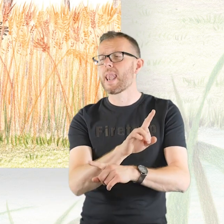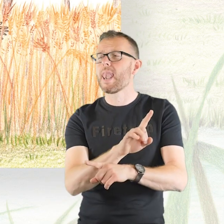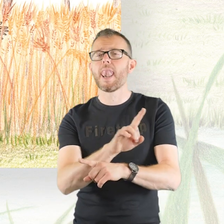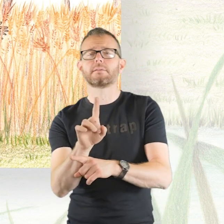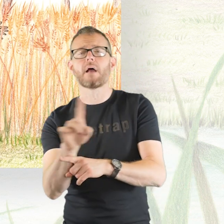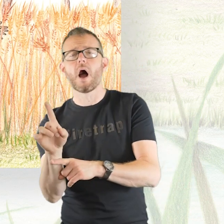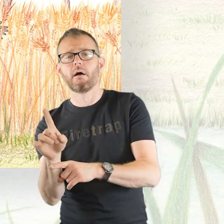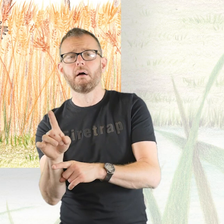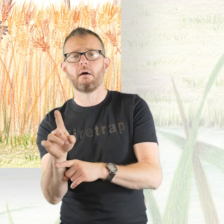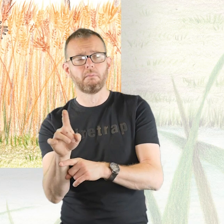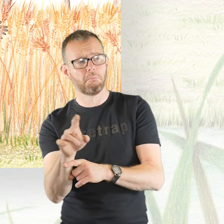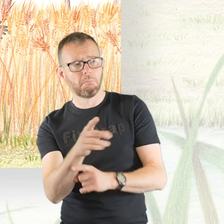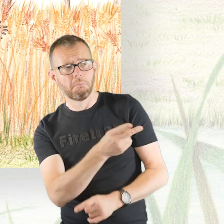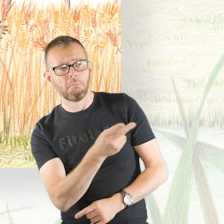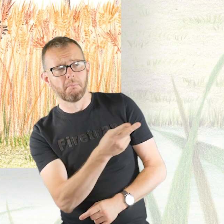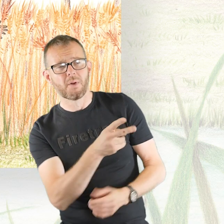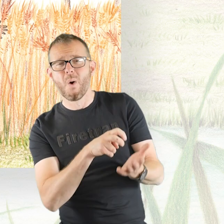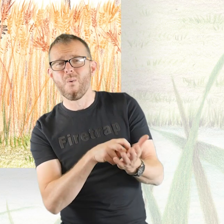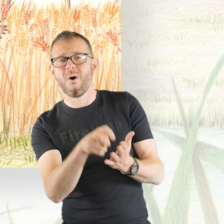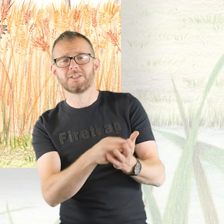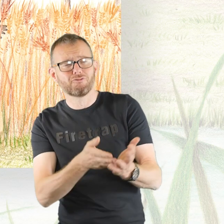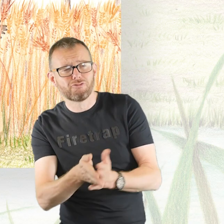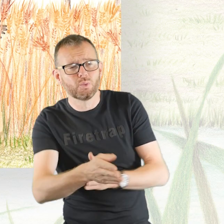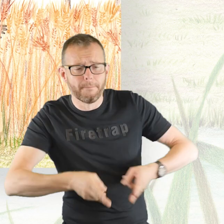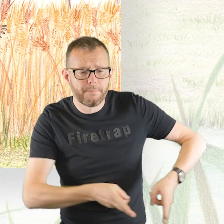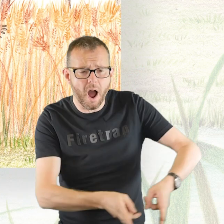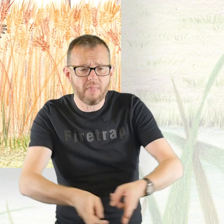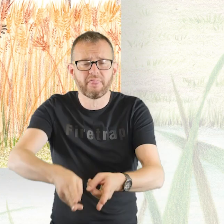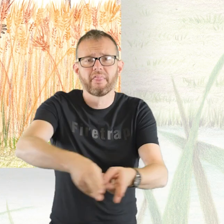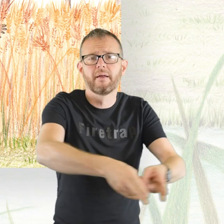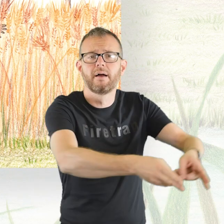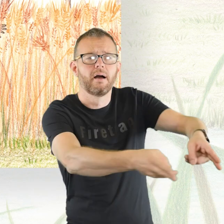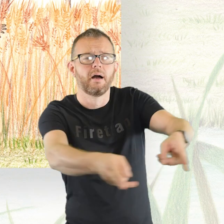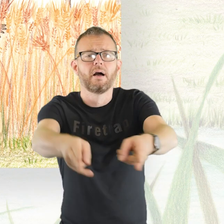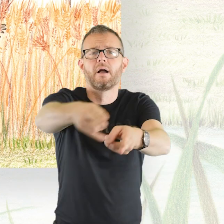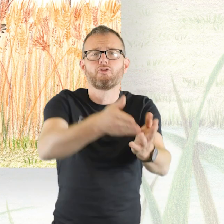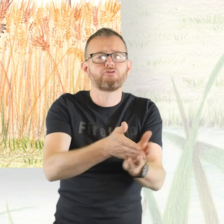Later, they walked on a path through a field of barley.